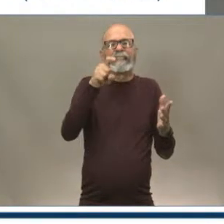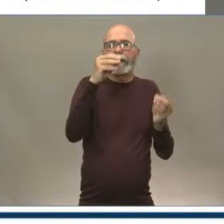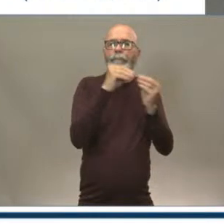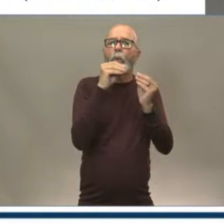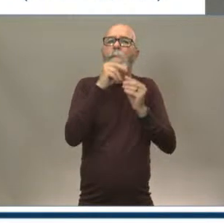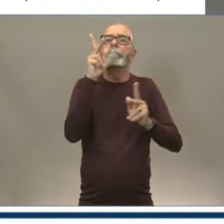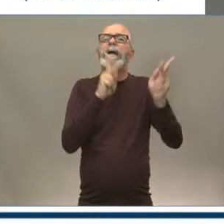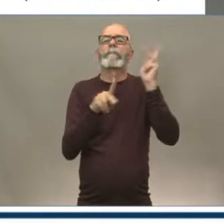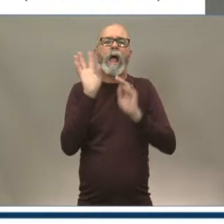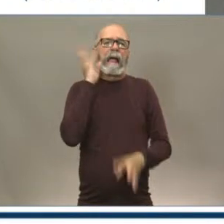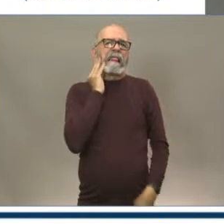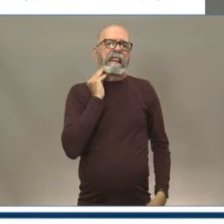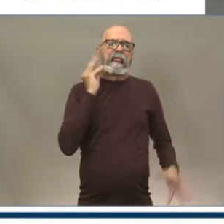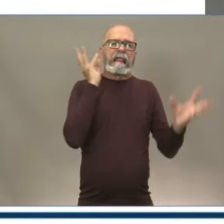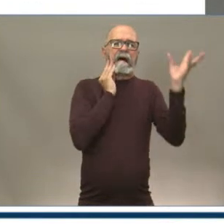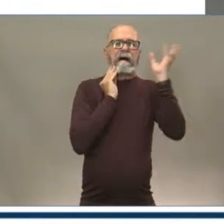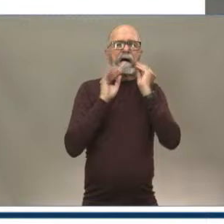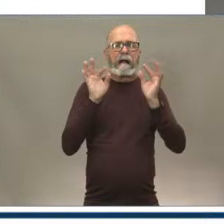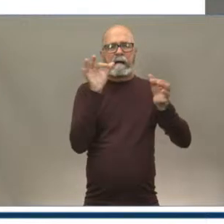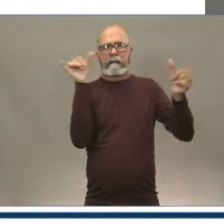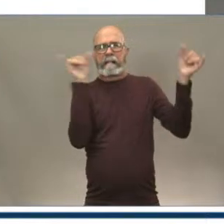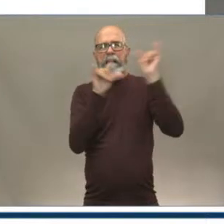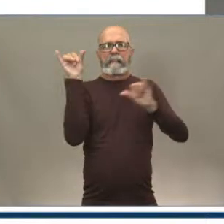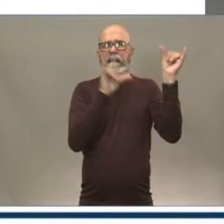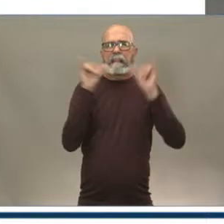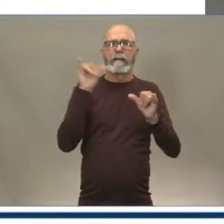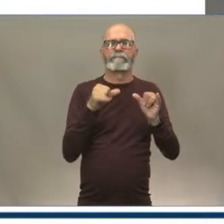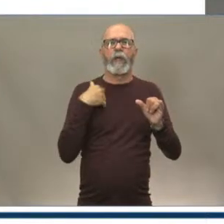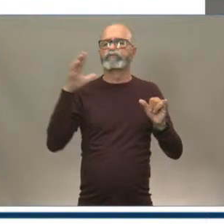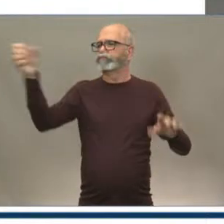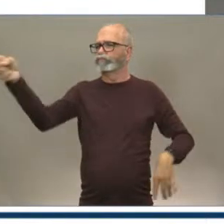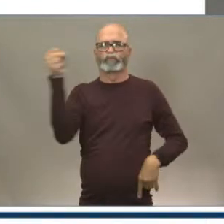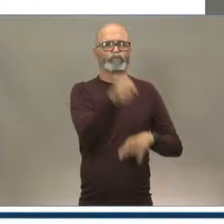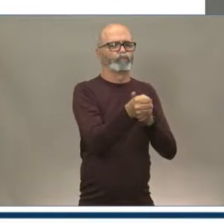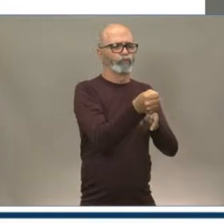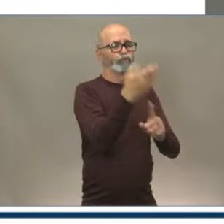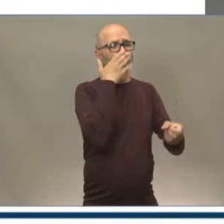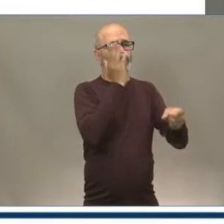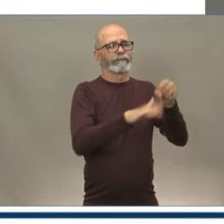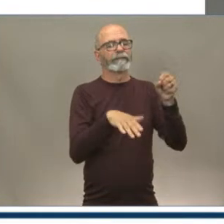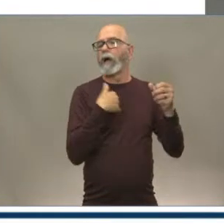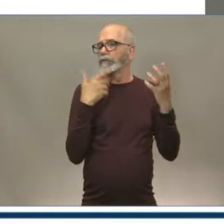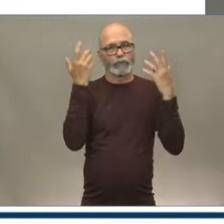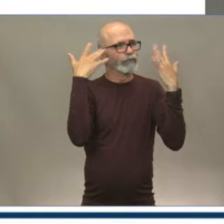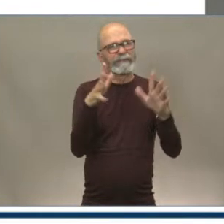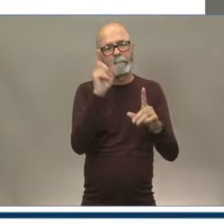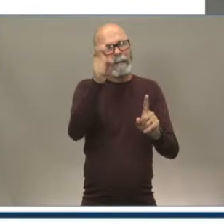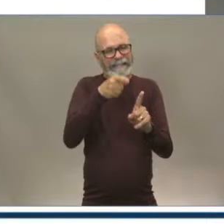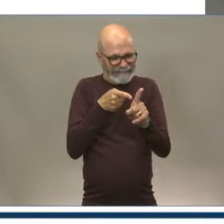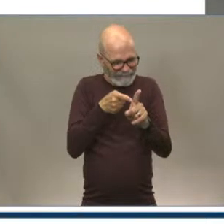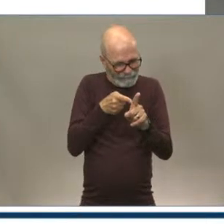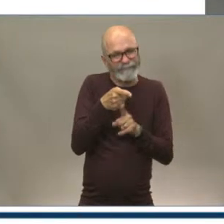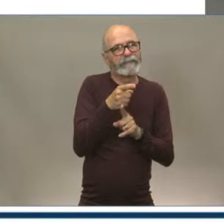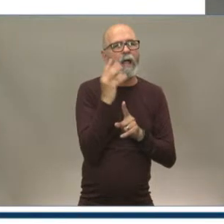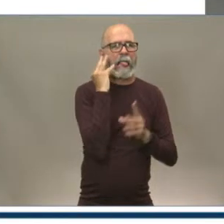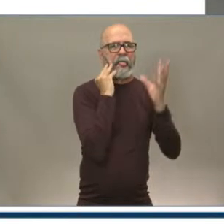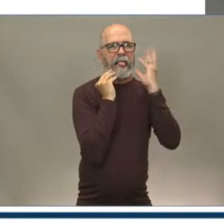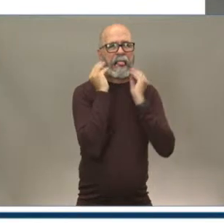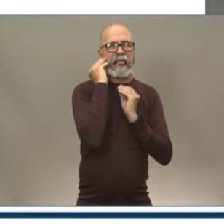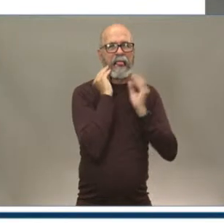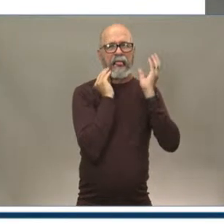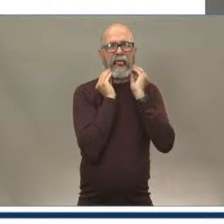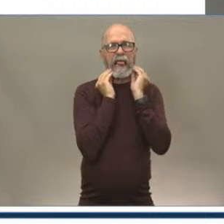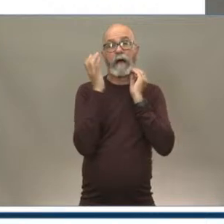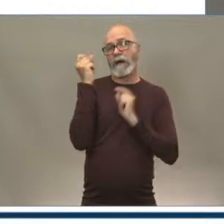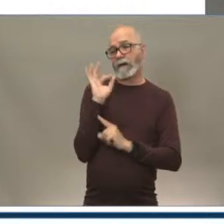and skilled people that you don't just pull off the street. But you have to remember that we have gone from February 2020,